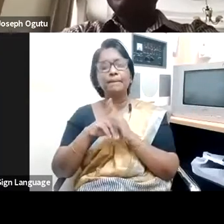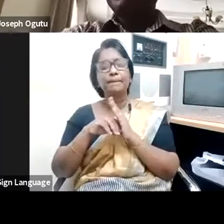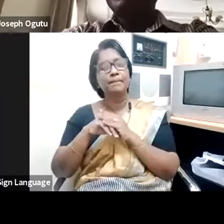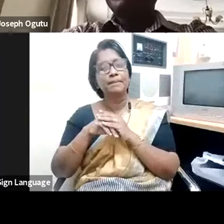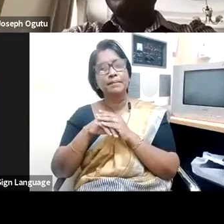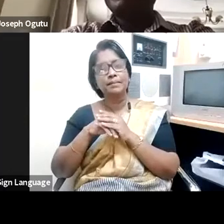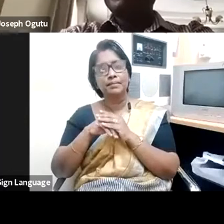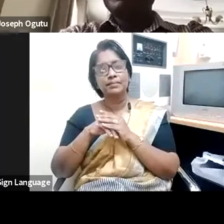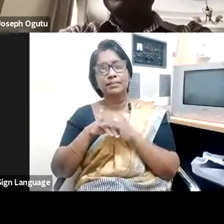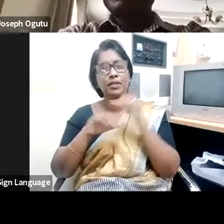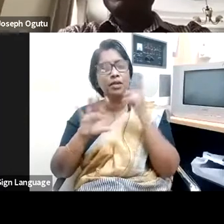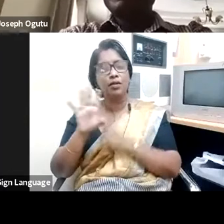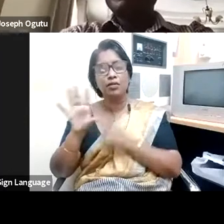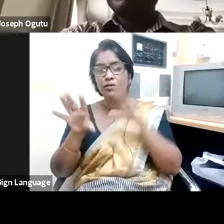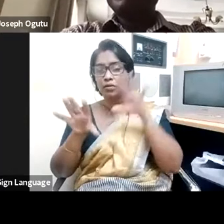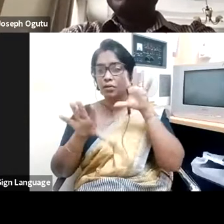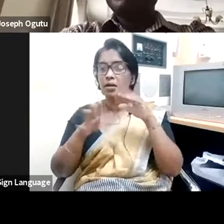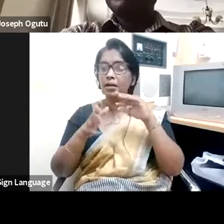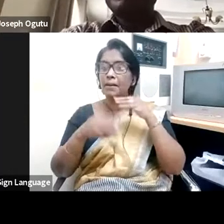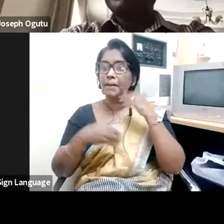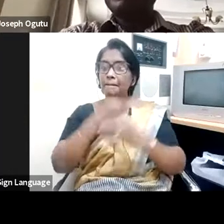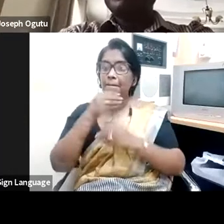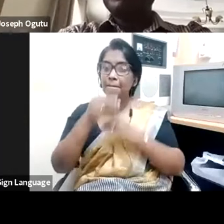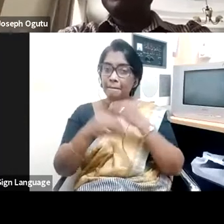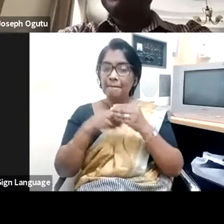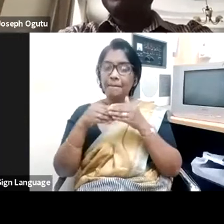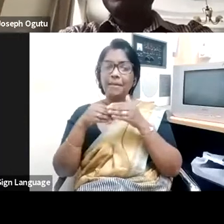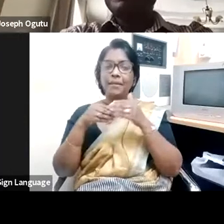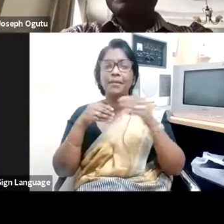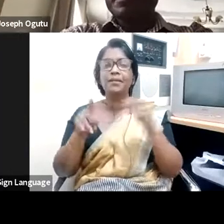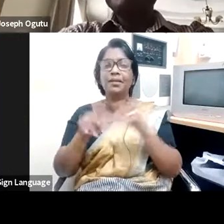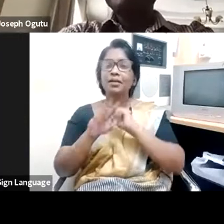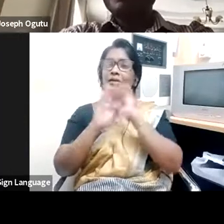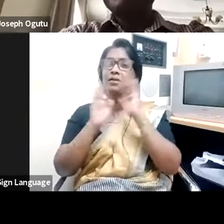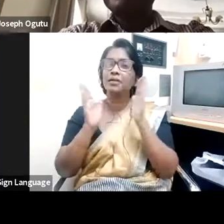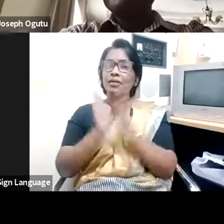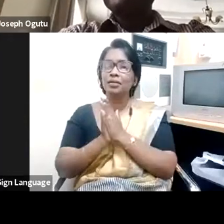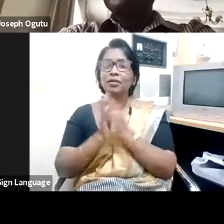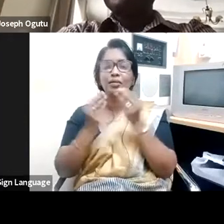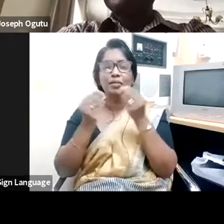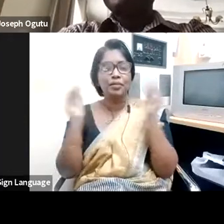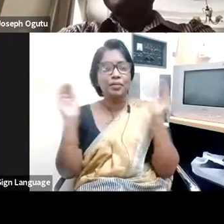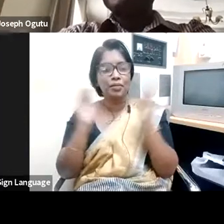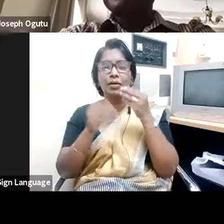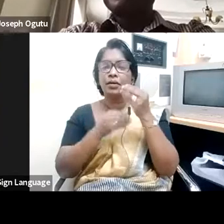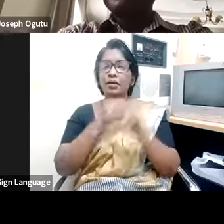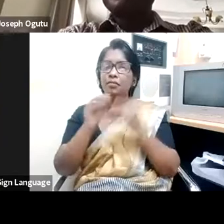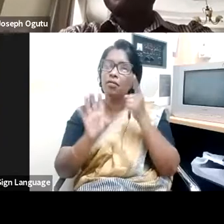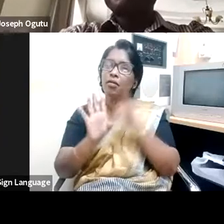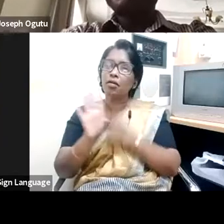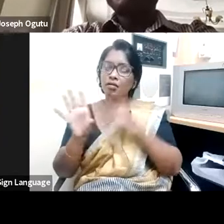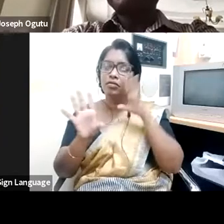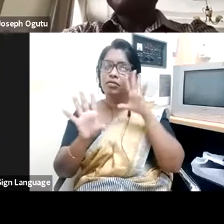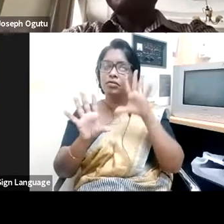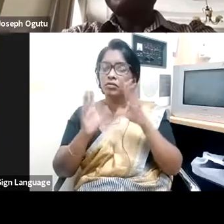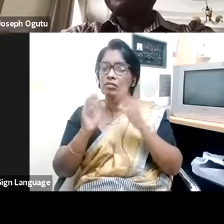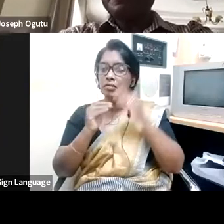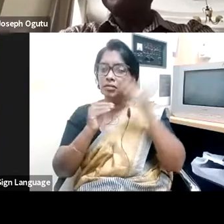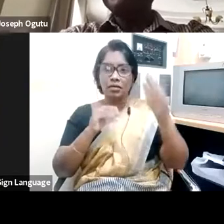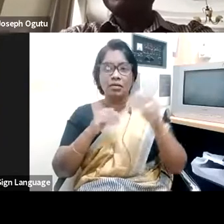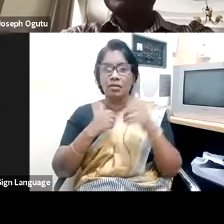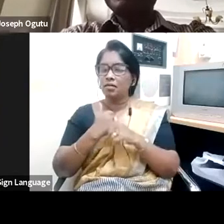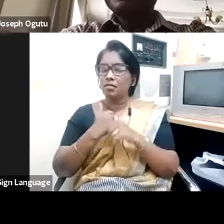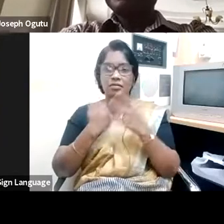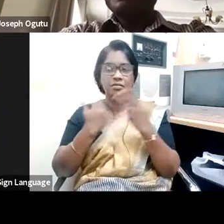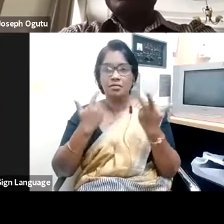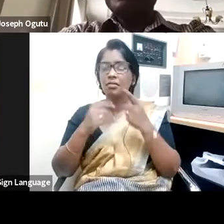idea can't have a 5-year business plan and viability and ROI. So when you start doing it that way, obviously things go wrong. And